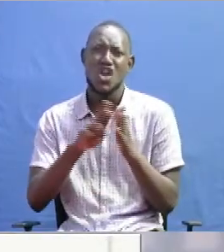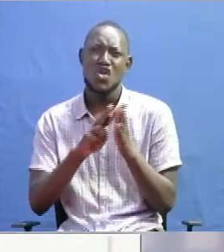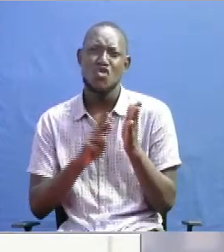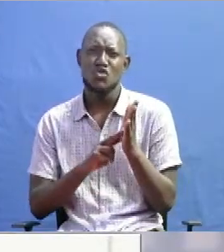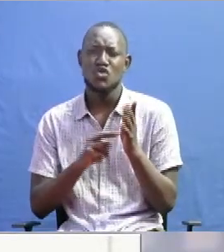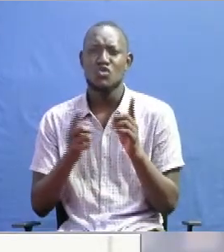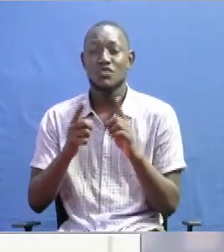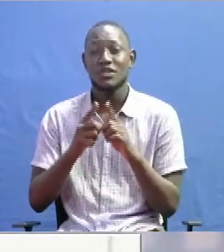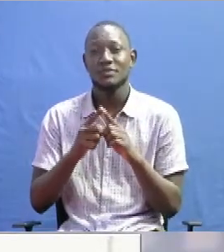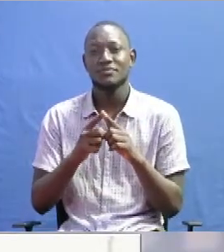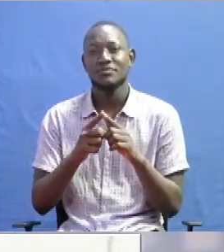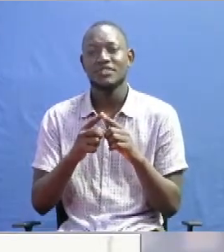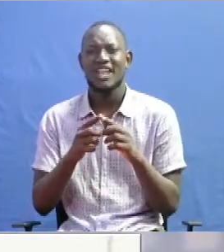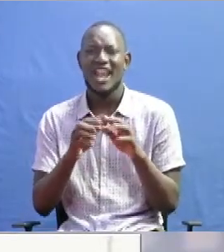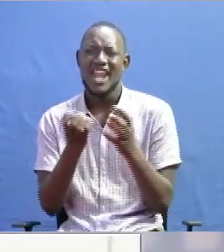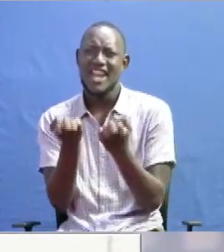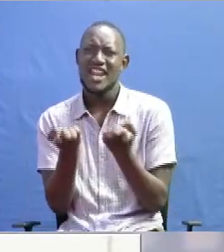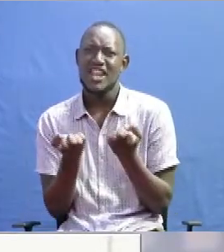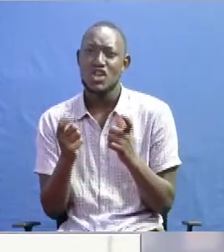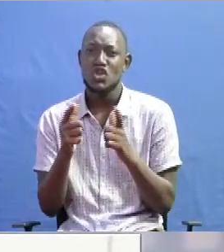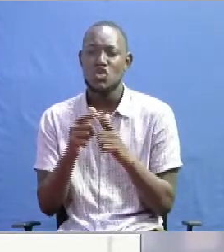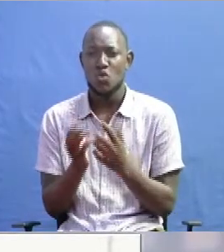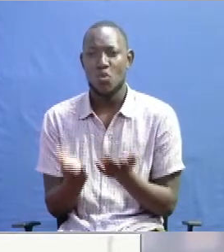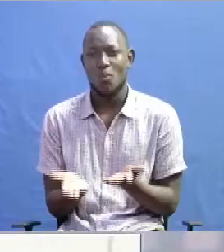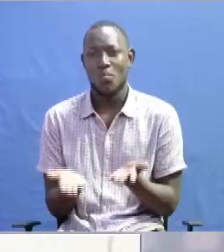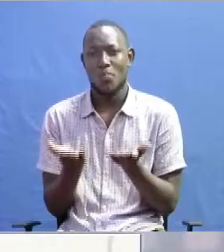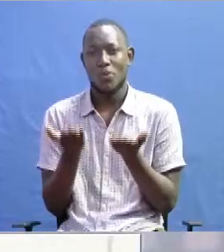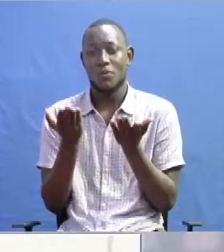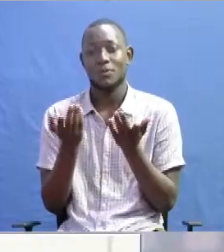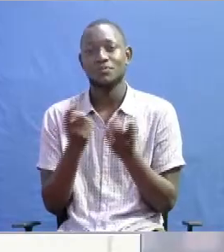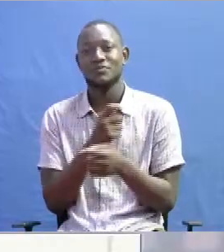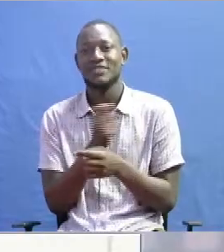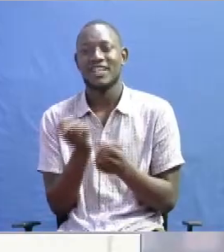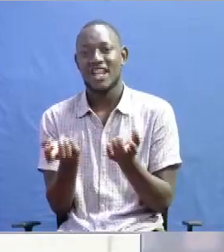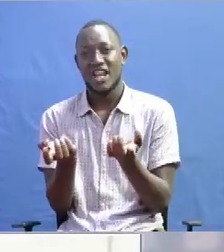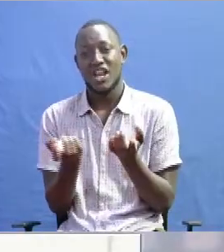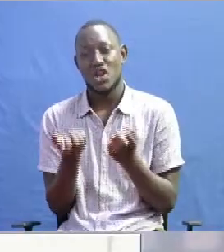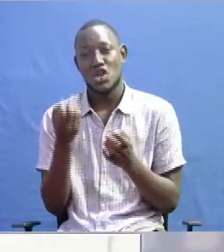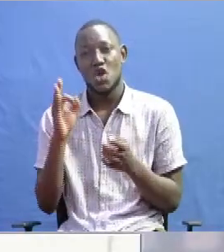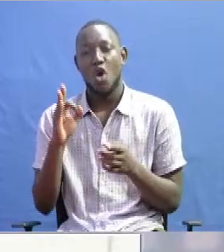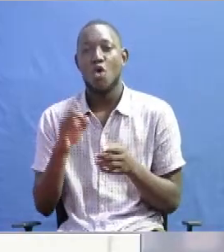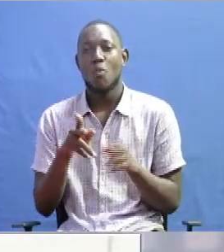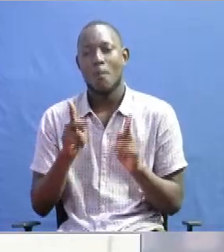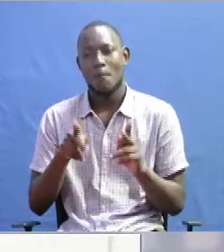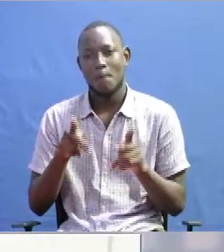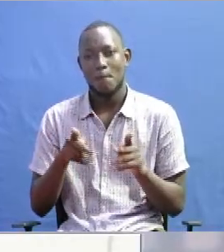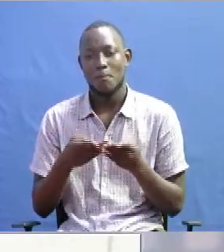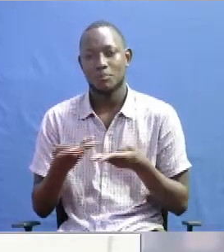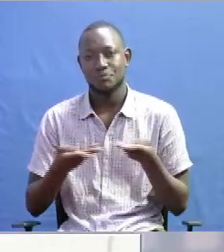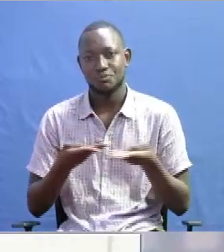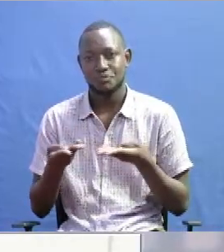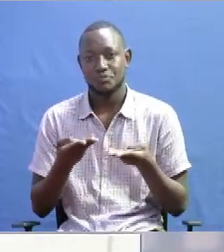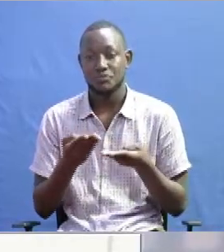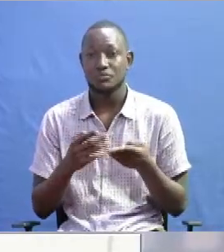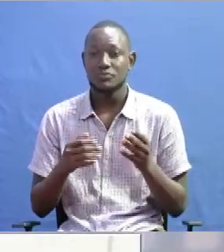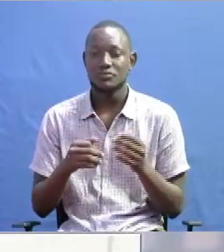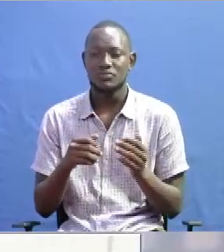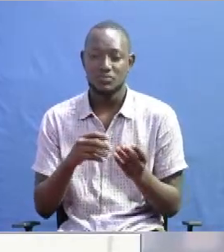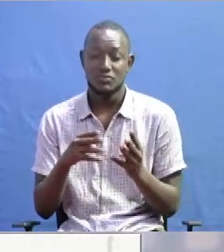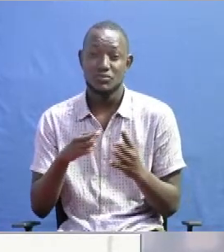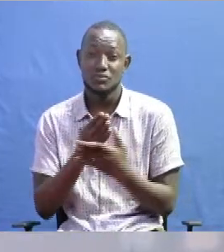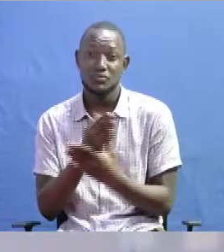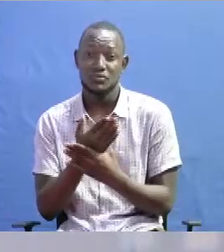freedom, or rather the free of movement of people, labor and services among member states without restriction